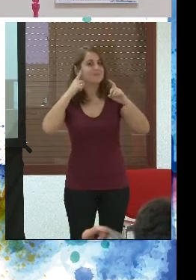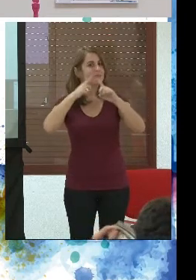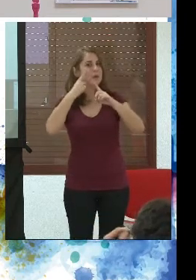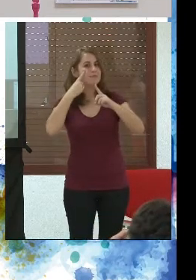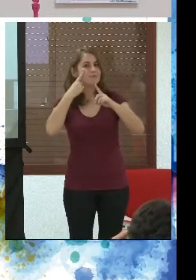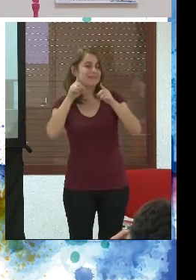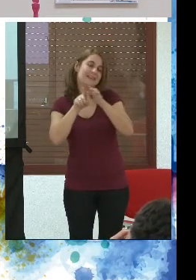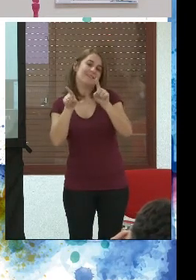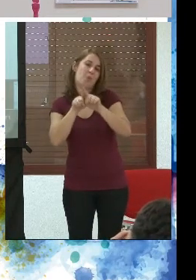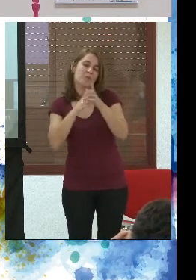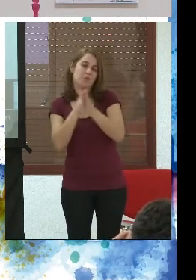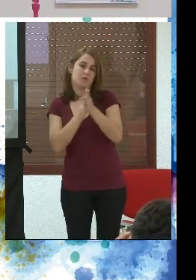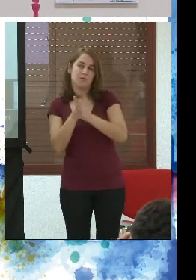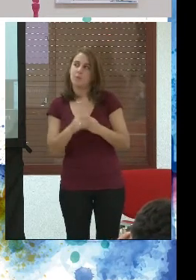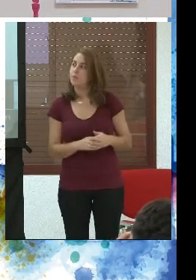certain